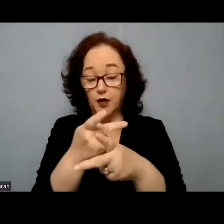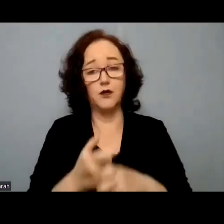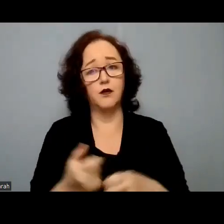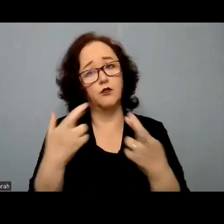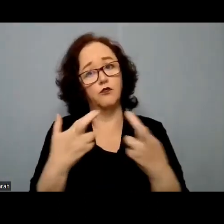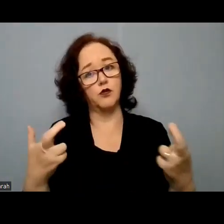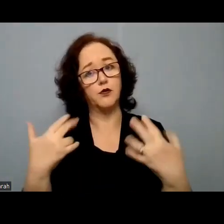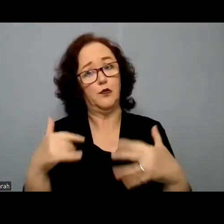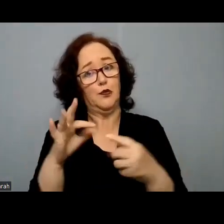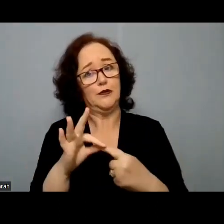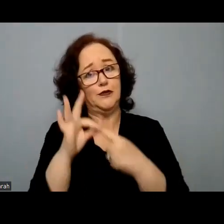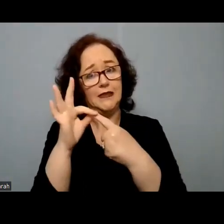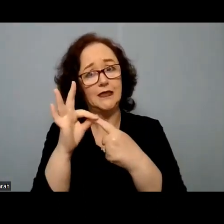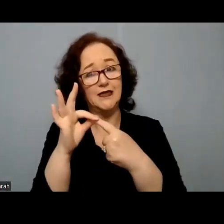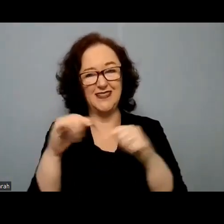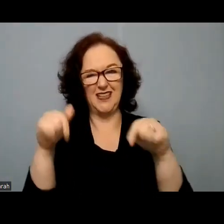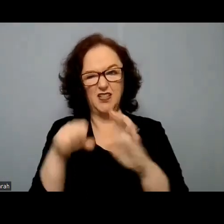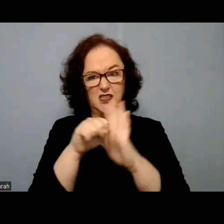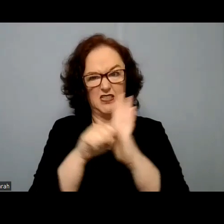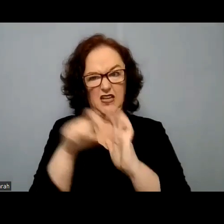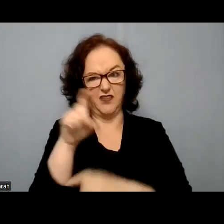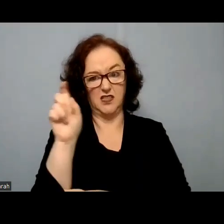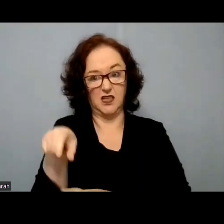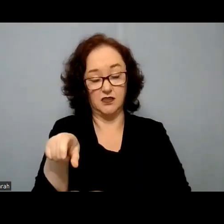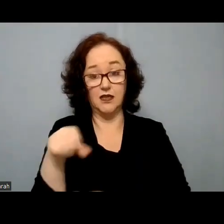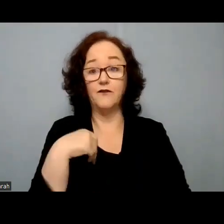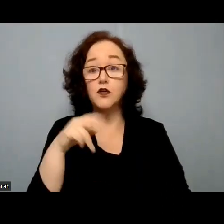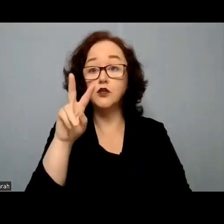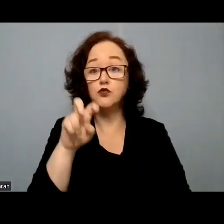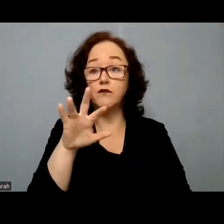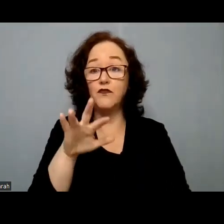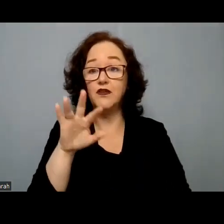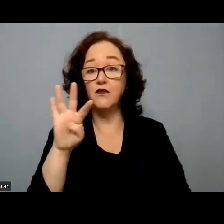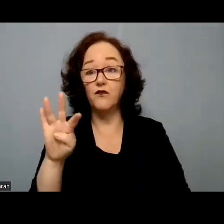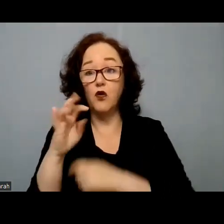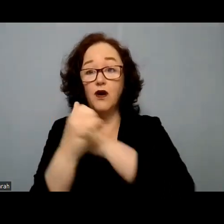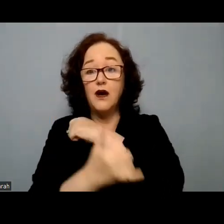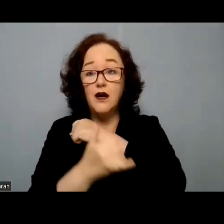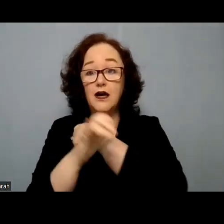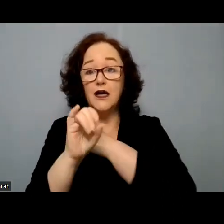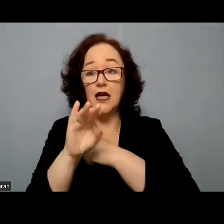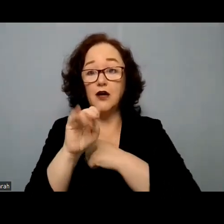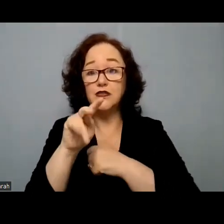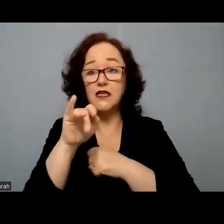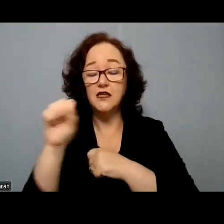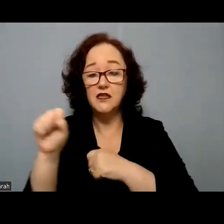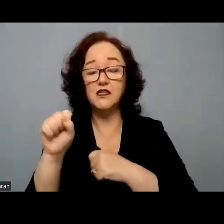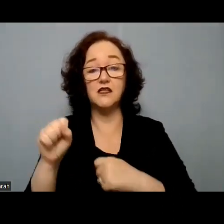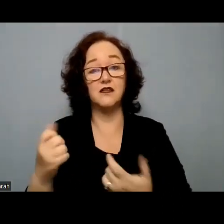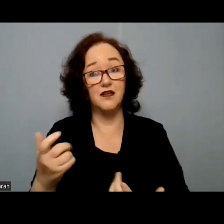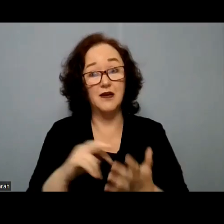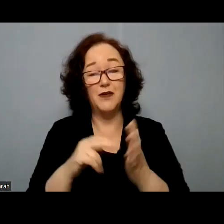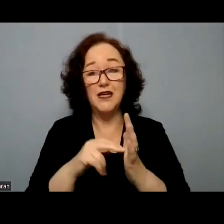unique in the state of Texas. There are 254 counties that each have 254 unique